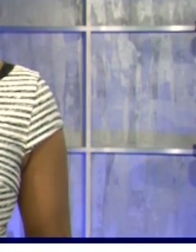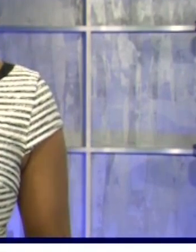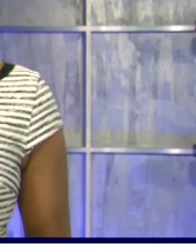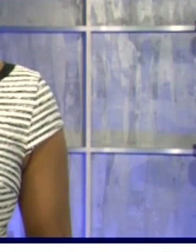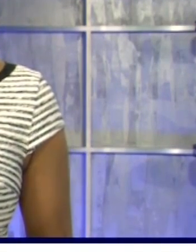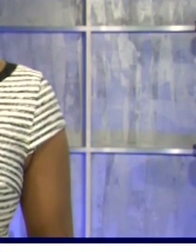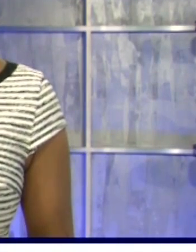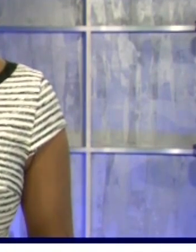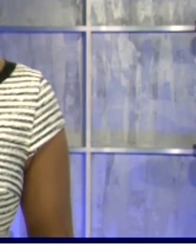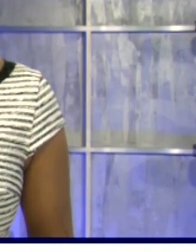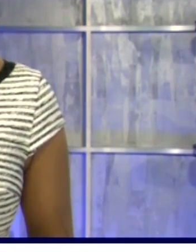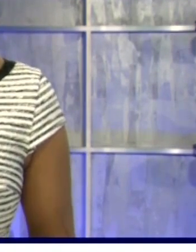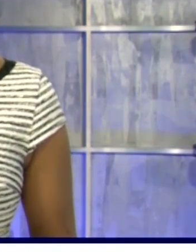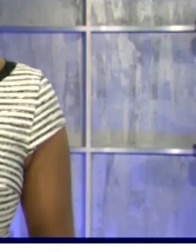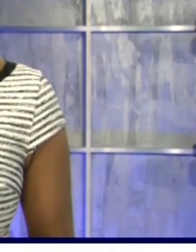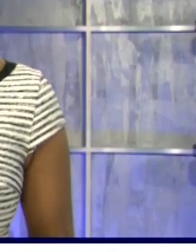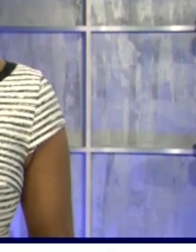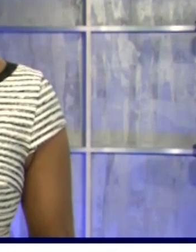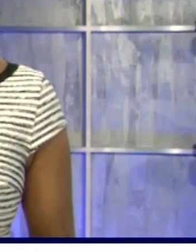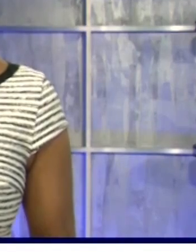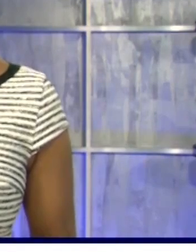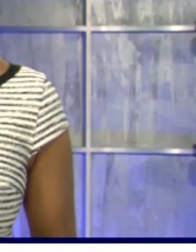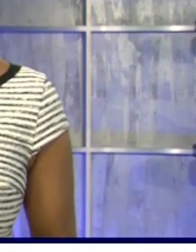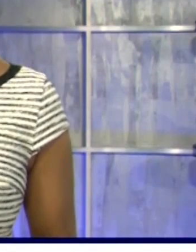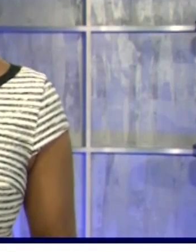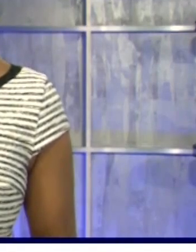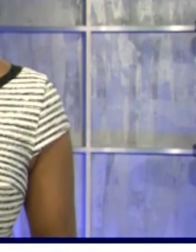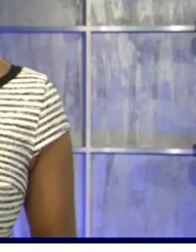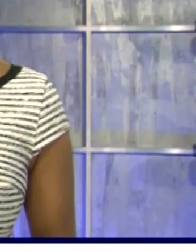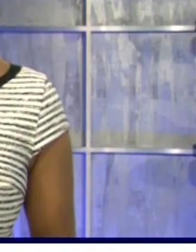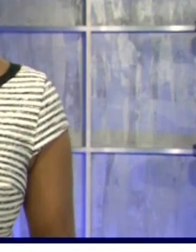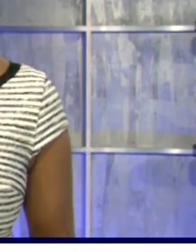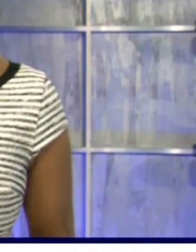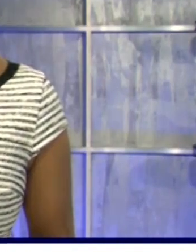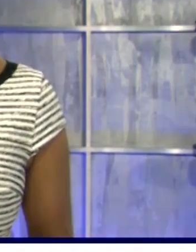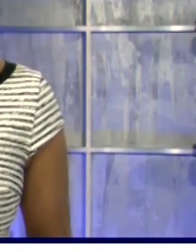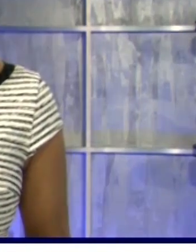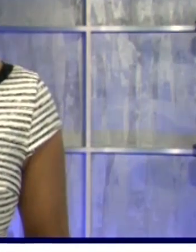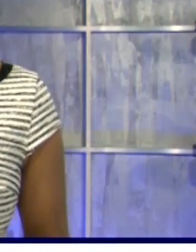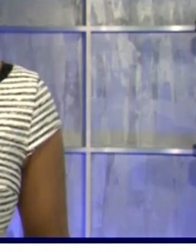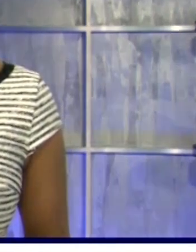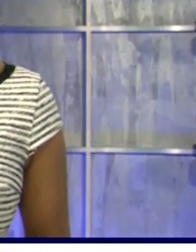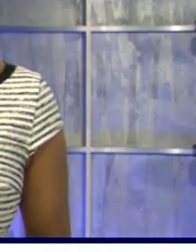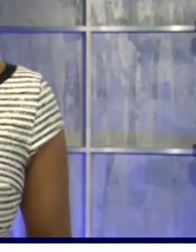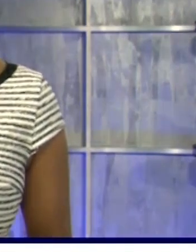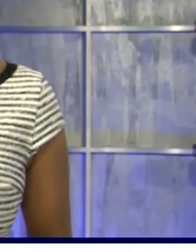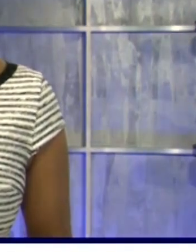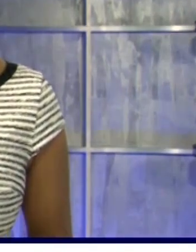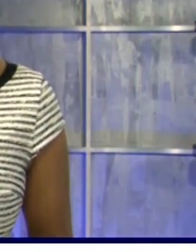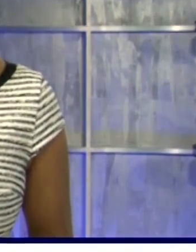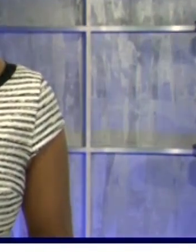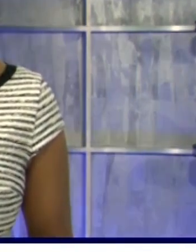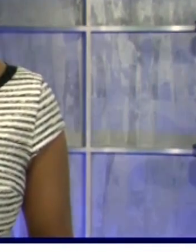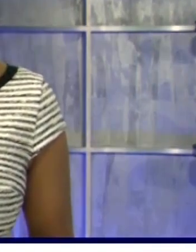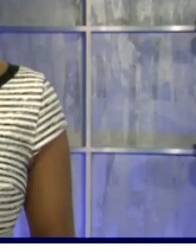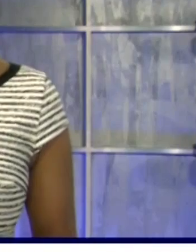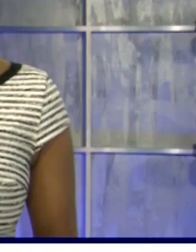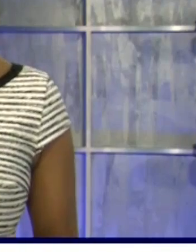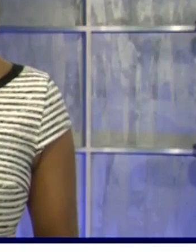Good evening, I'm Lisa Lord, and in our news, some Barbadians horrified over the bold slaying of a mother and son last